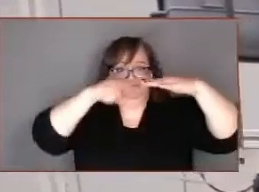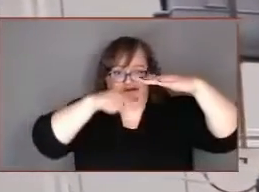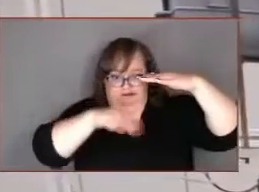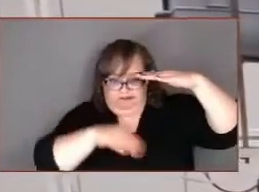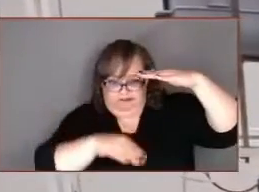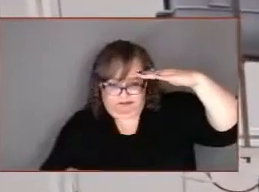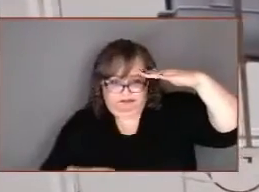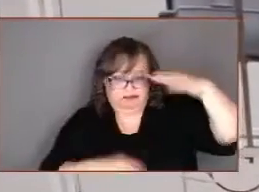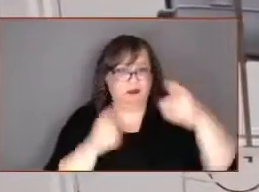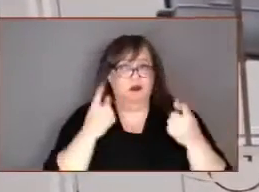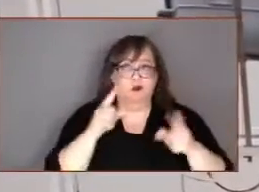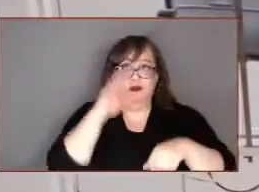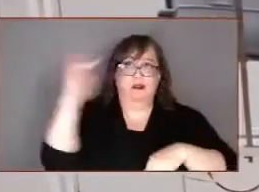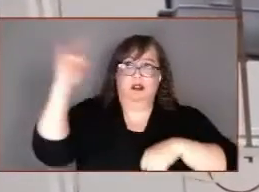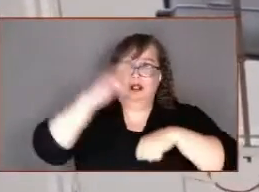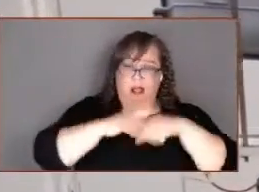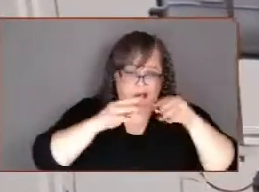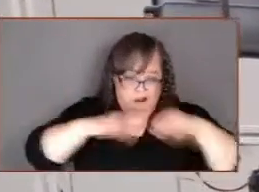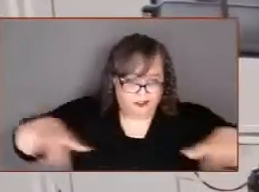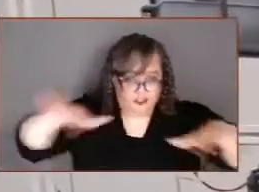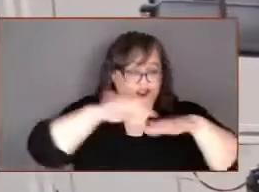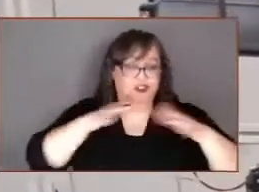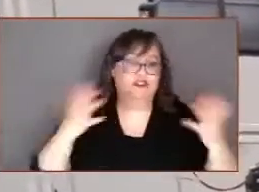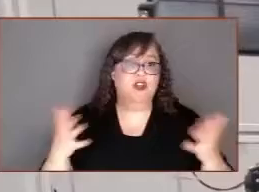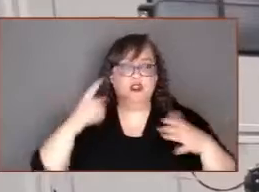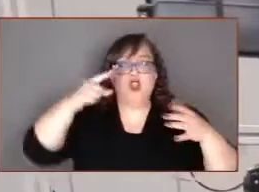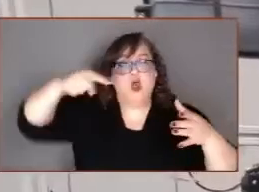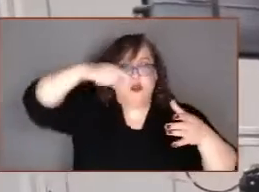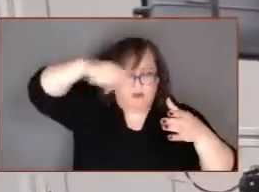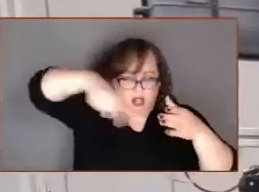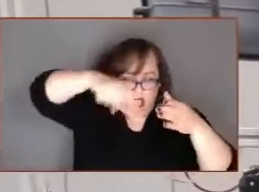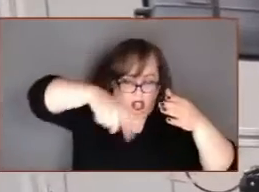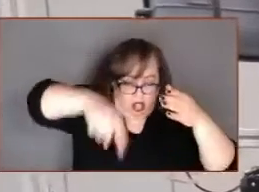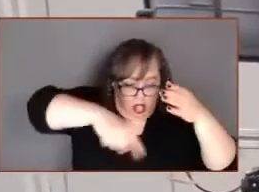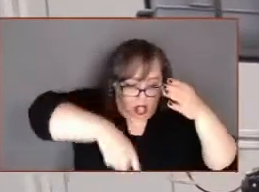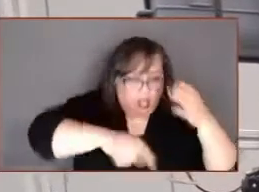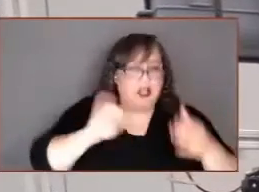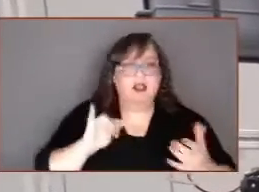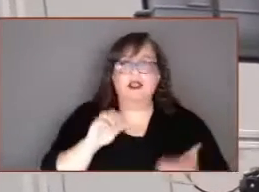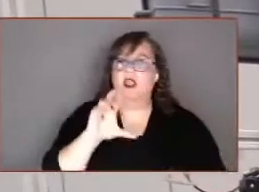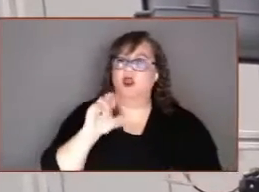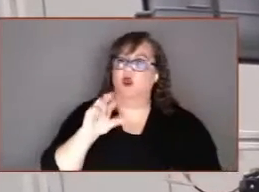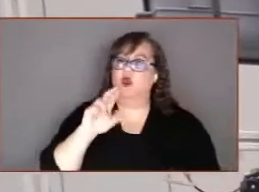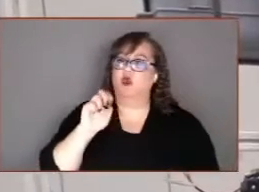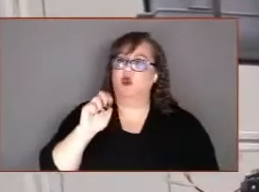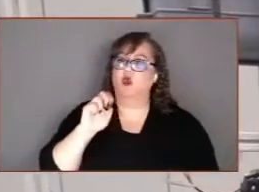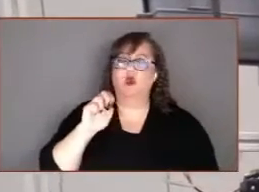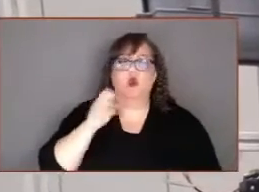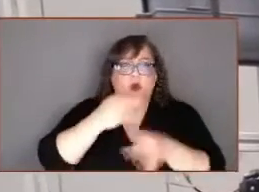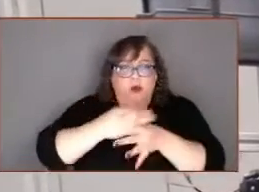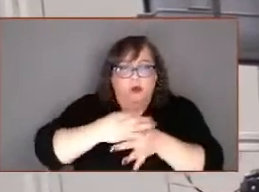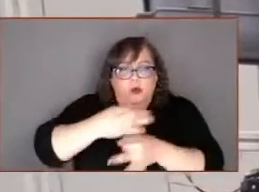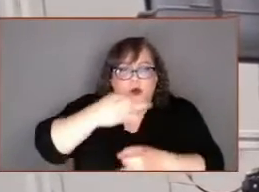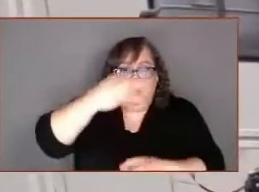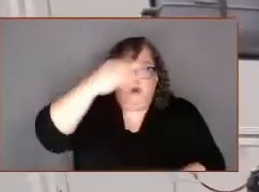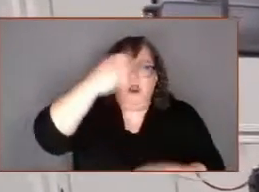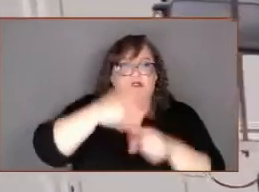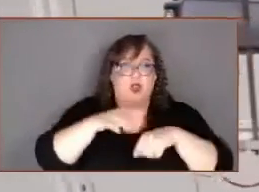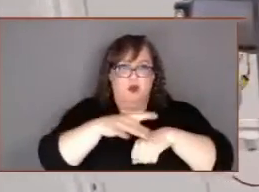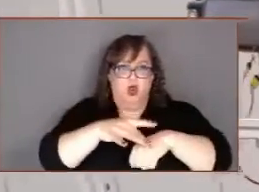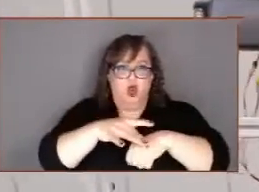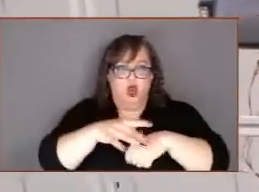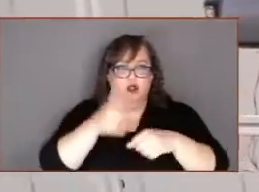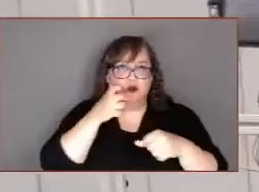collect data to put together a digital core. So if you think of a core sample when you pull it out of Earth, you see all these different layers of soil. So teams have